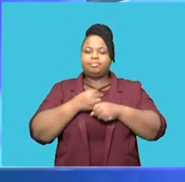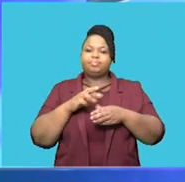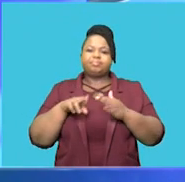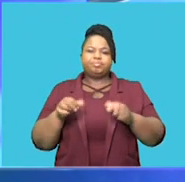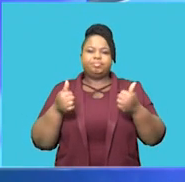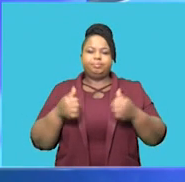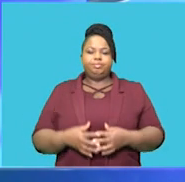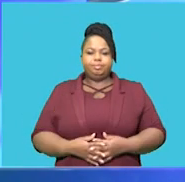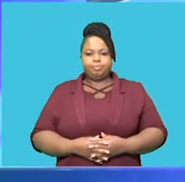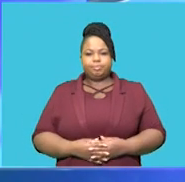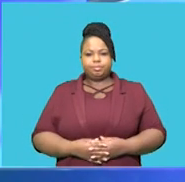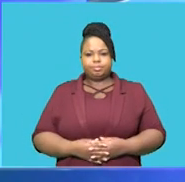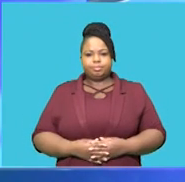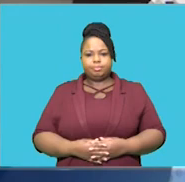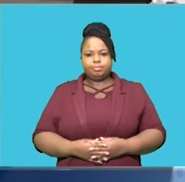emihle kakhulu.